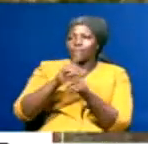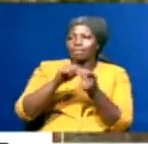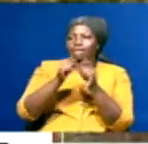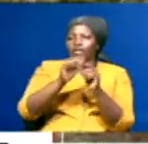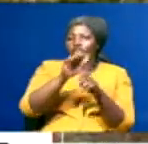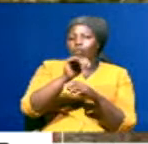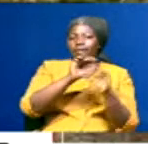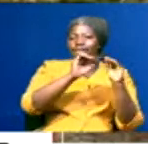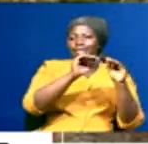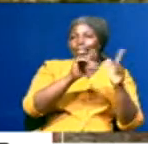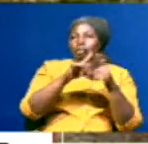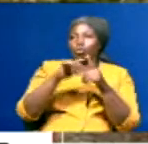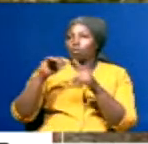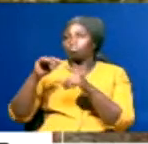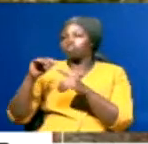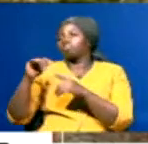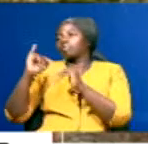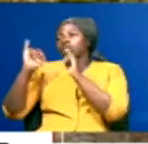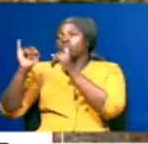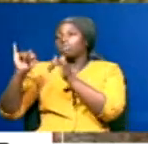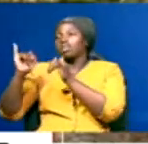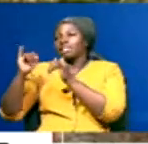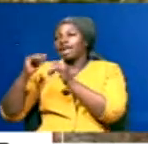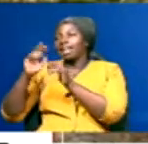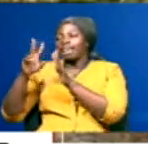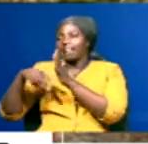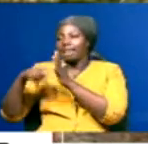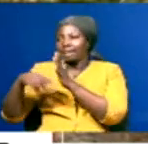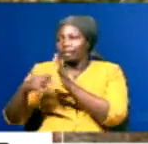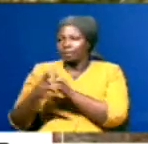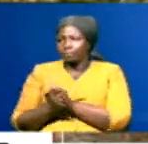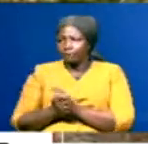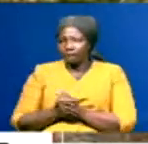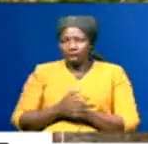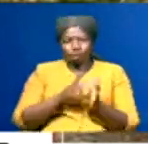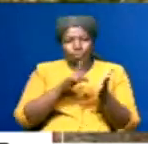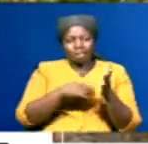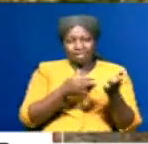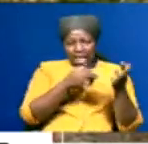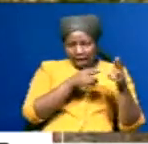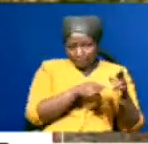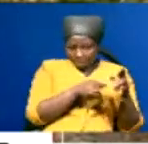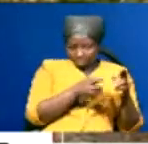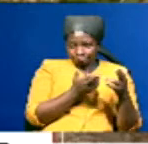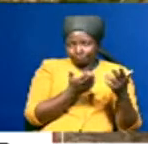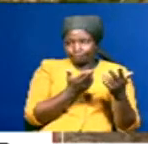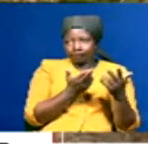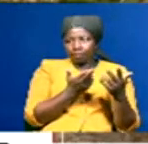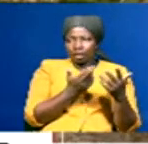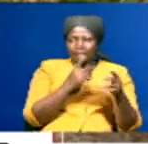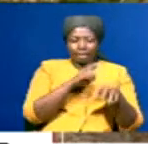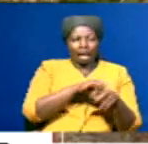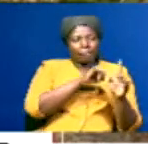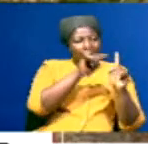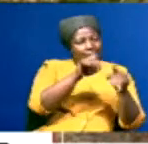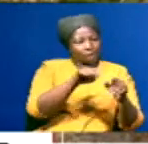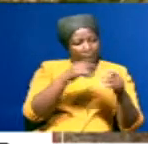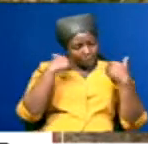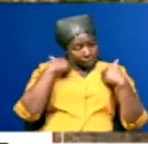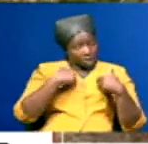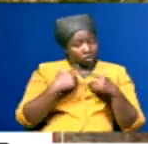Yes, what happened is that when I came, I wasn't going to